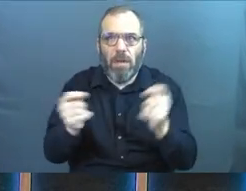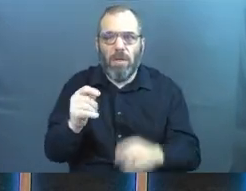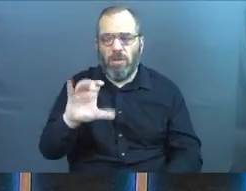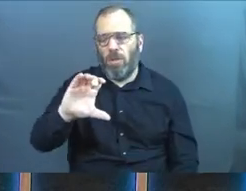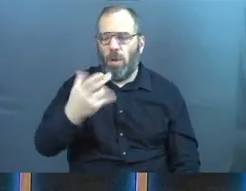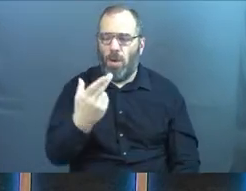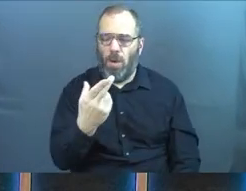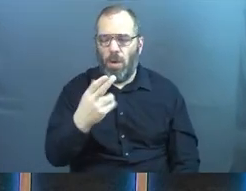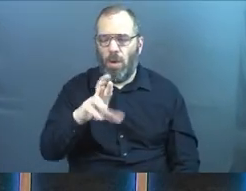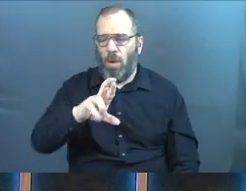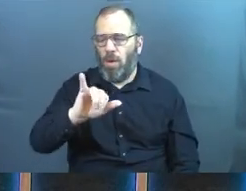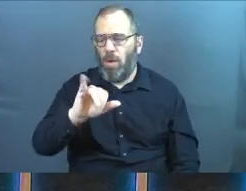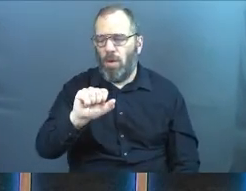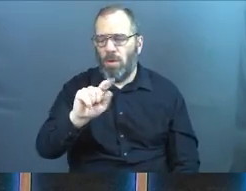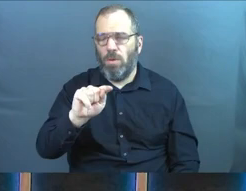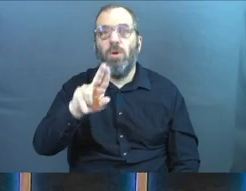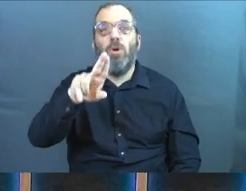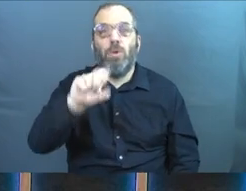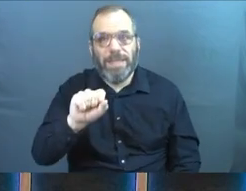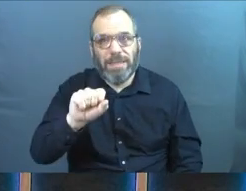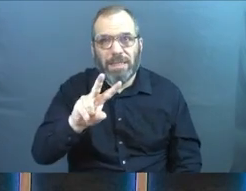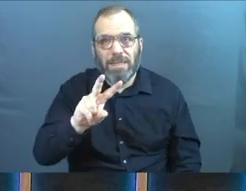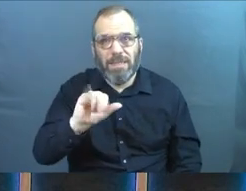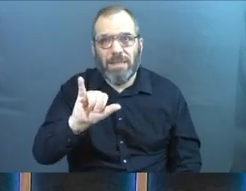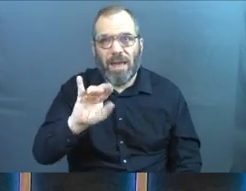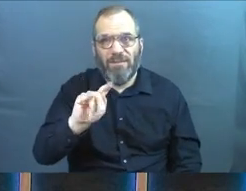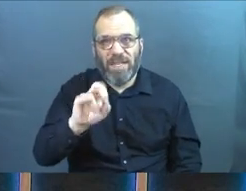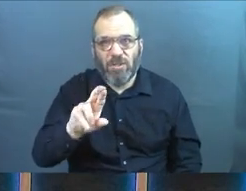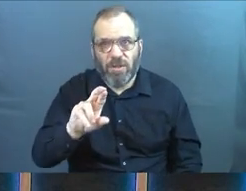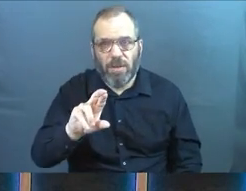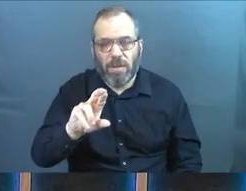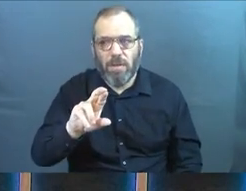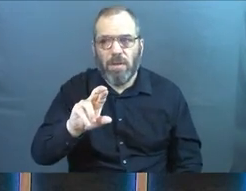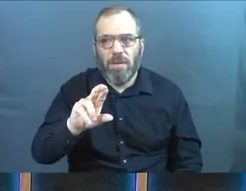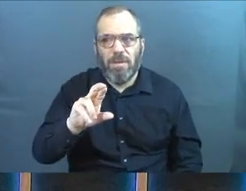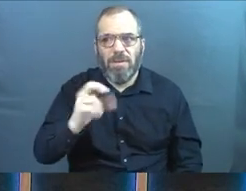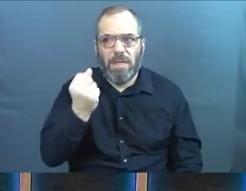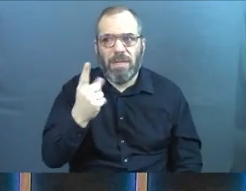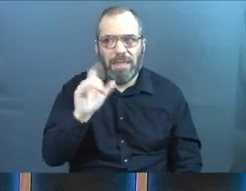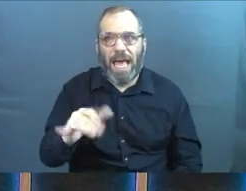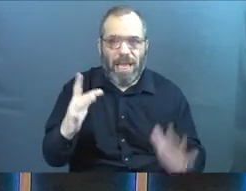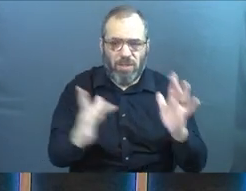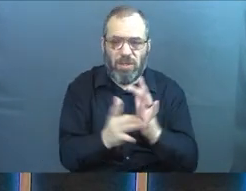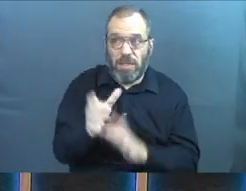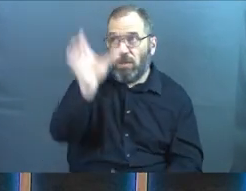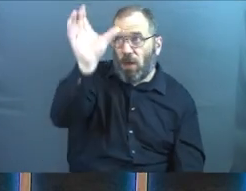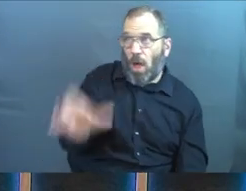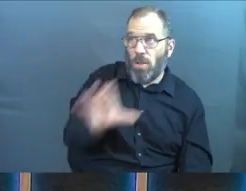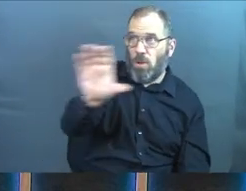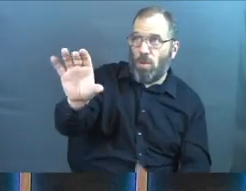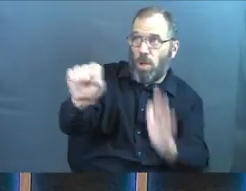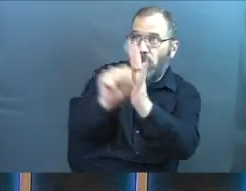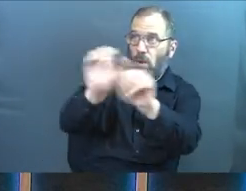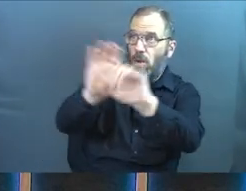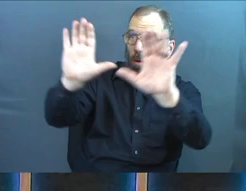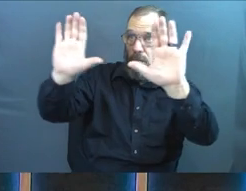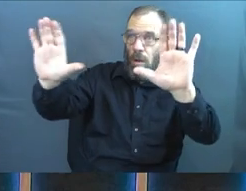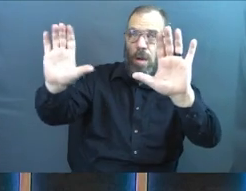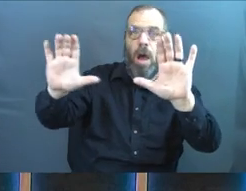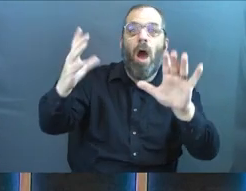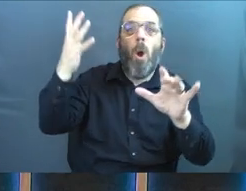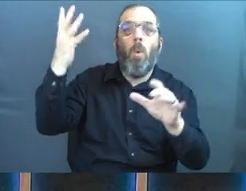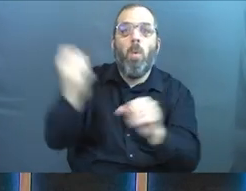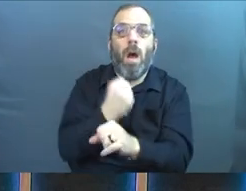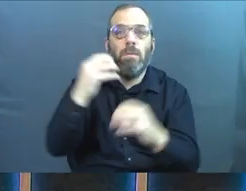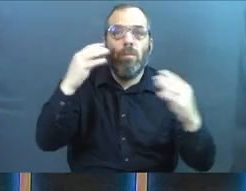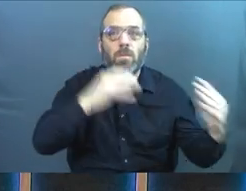Christus Victor is a way of looking at the cross and trying to understand that Jesus on the cross actually won the